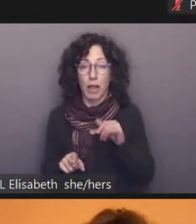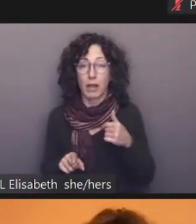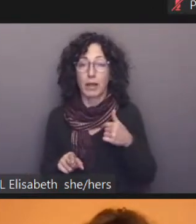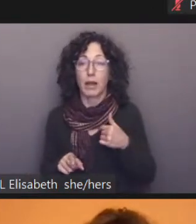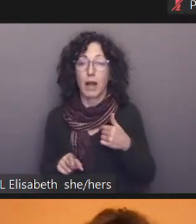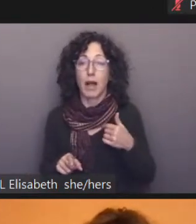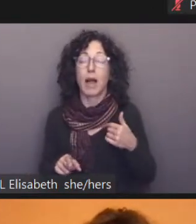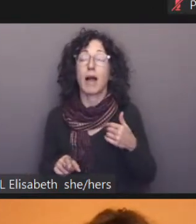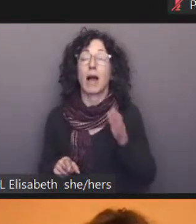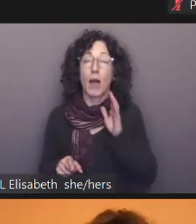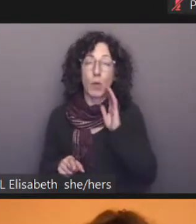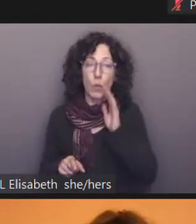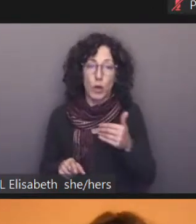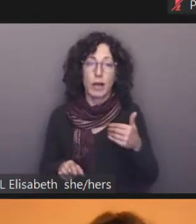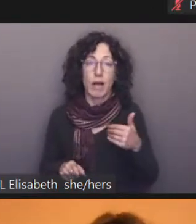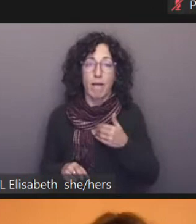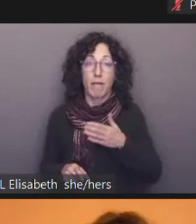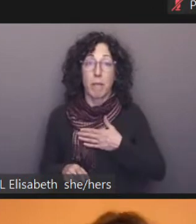receive.